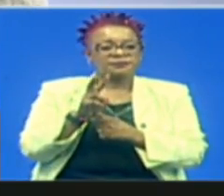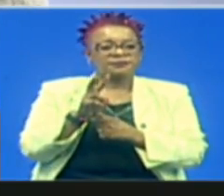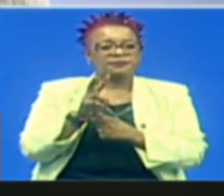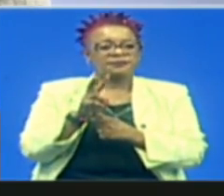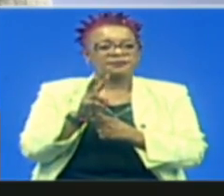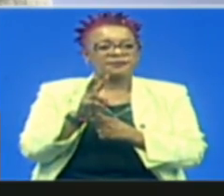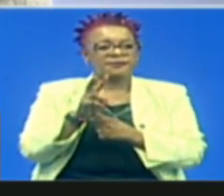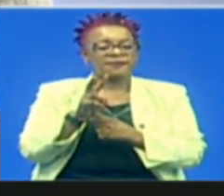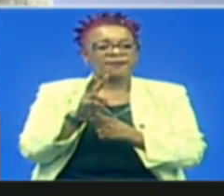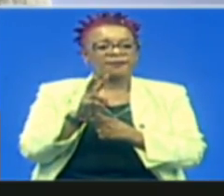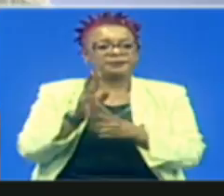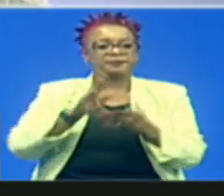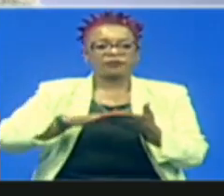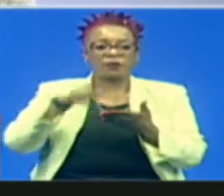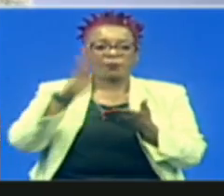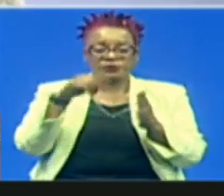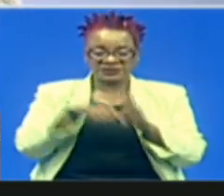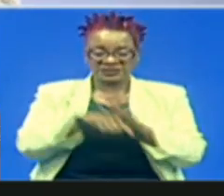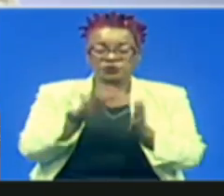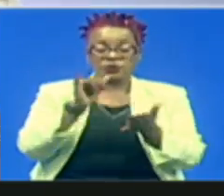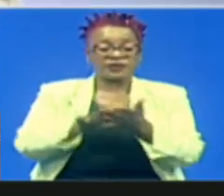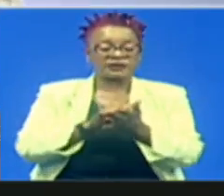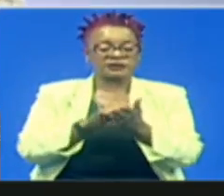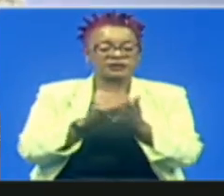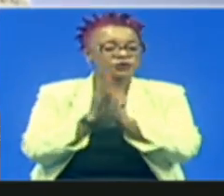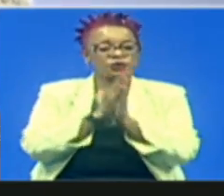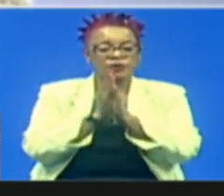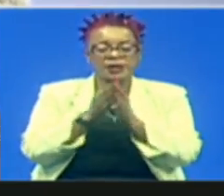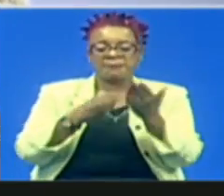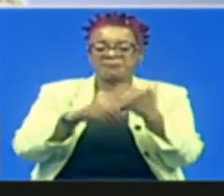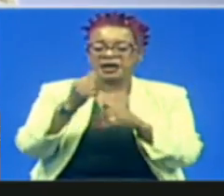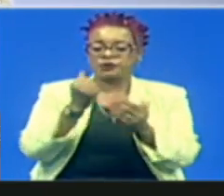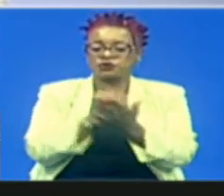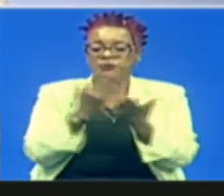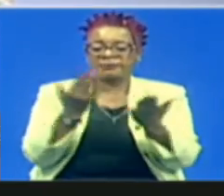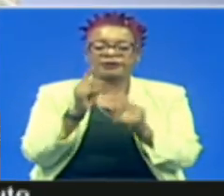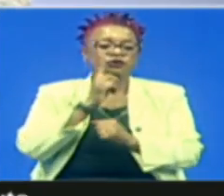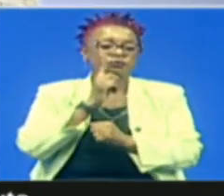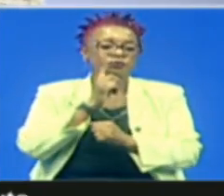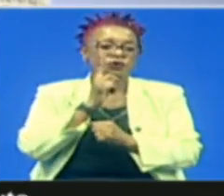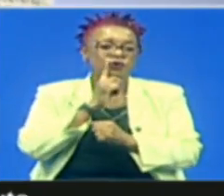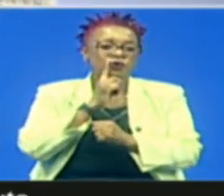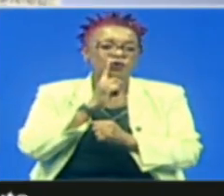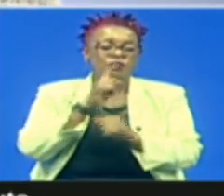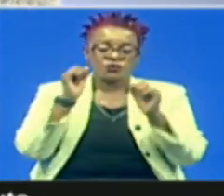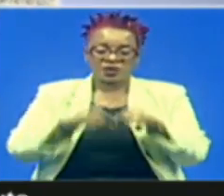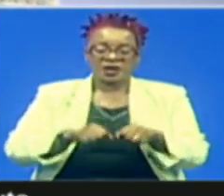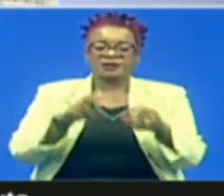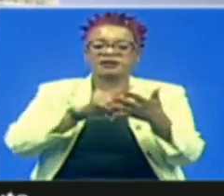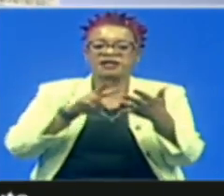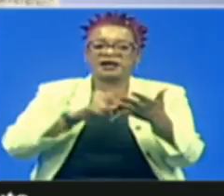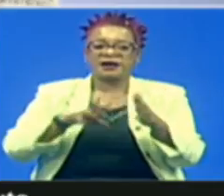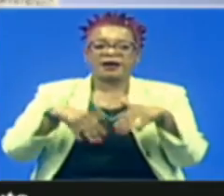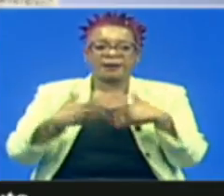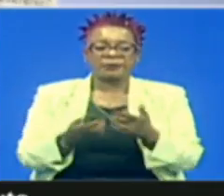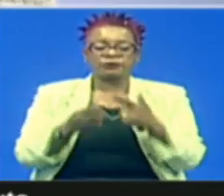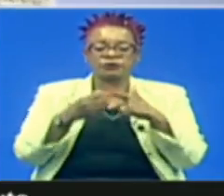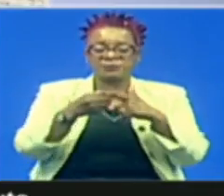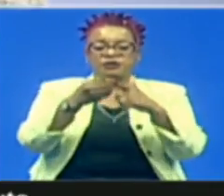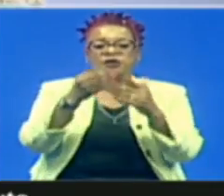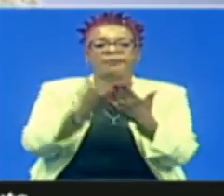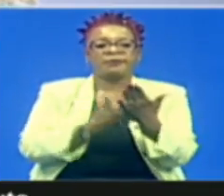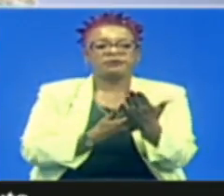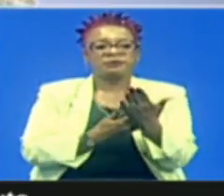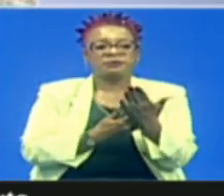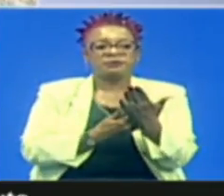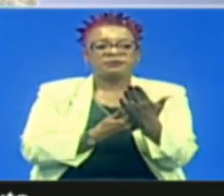Well, for more details on that story, grab your copy of the Daily Nation tomorrow, where you can also read on a special report. History